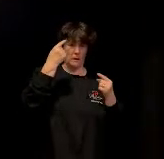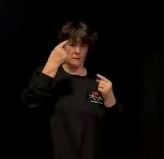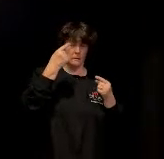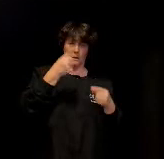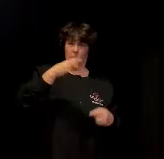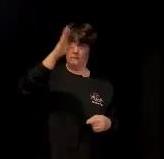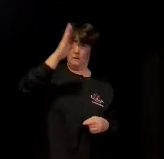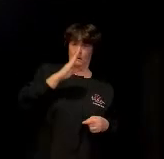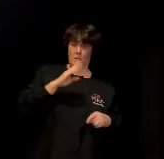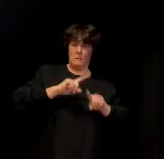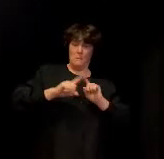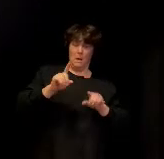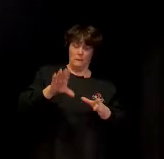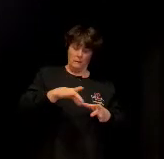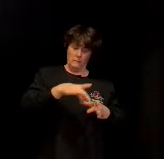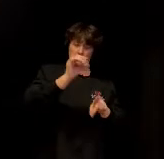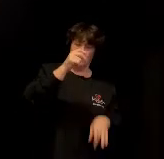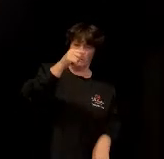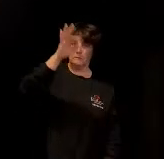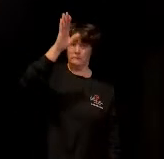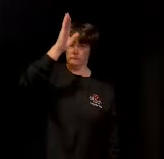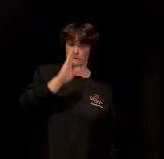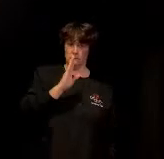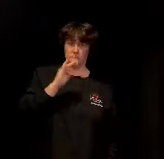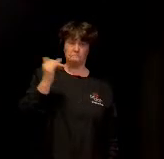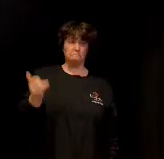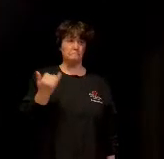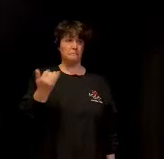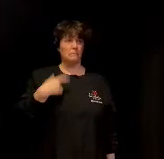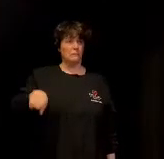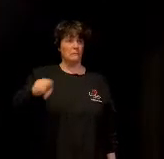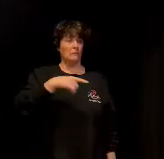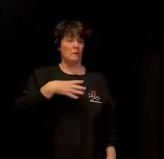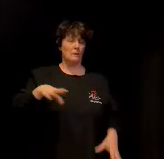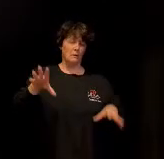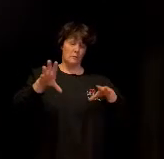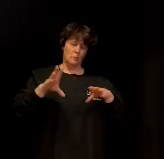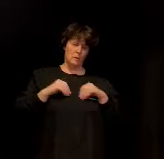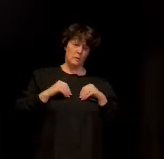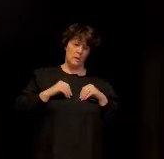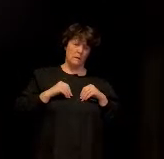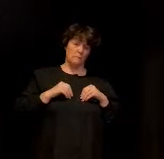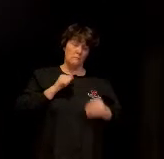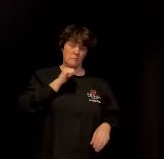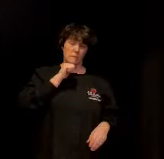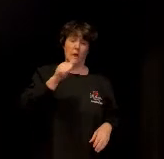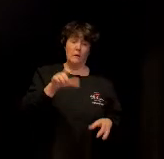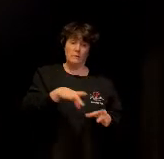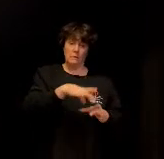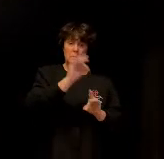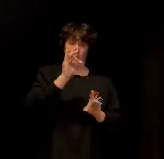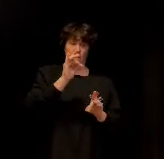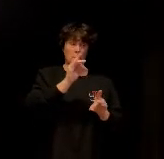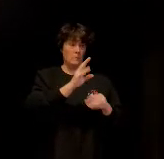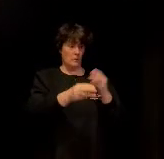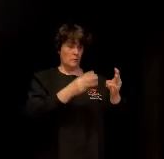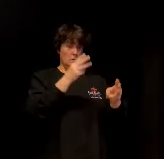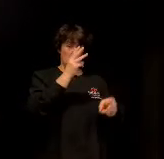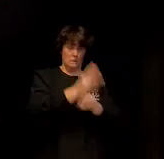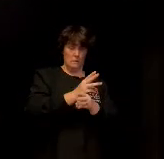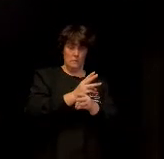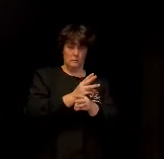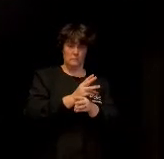Spirit of God. Now we have received not the spirit of the world.